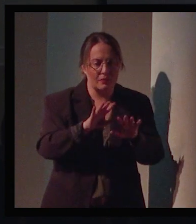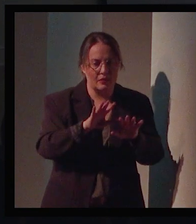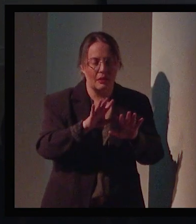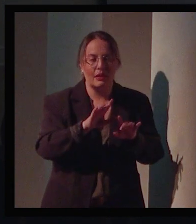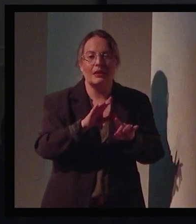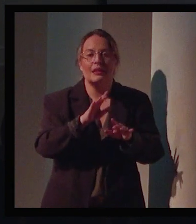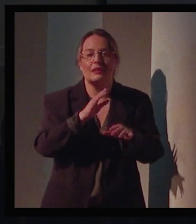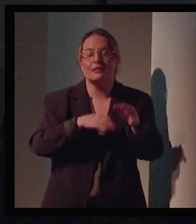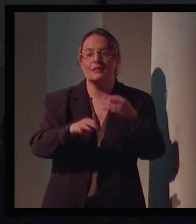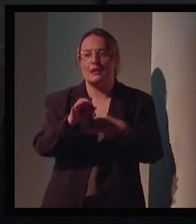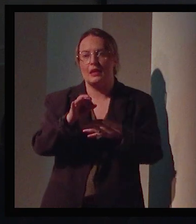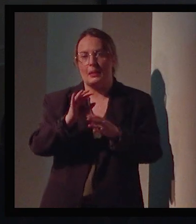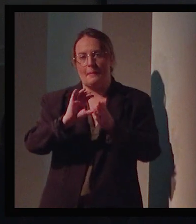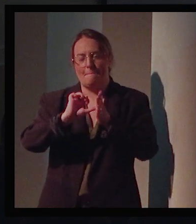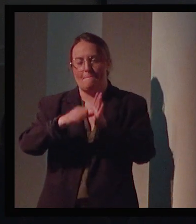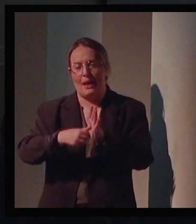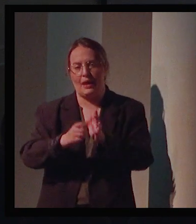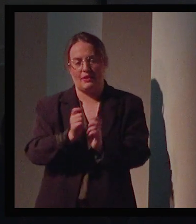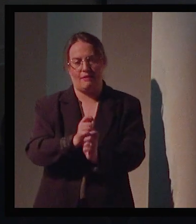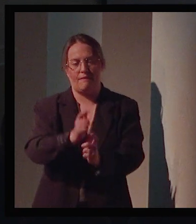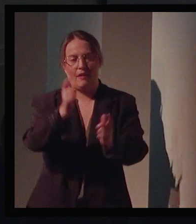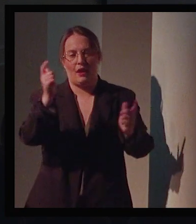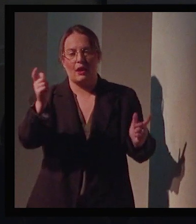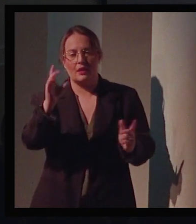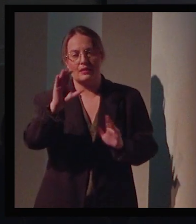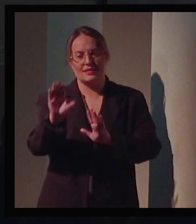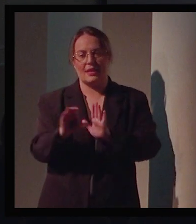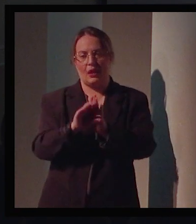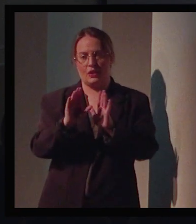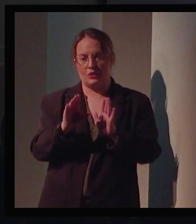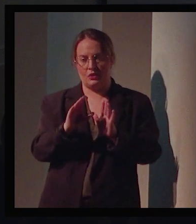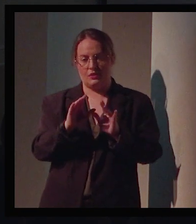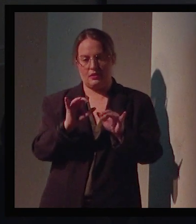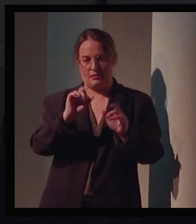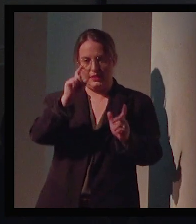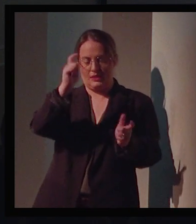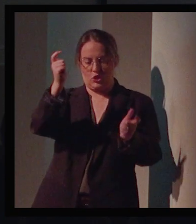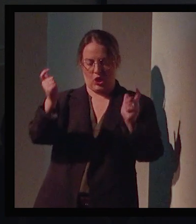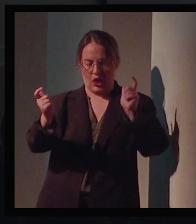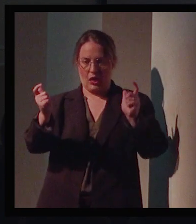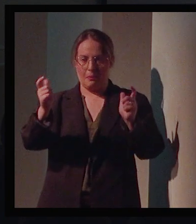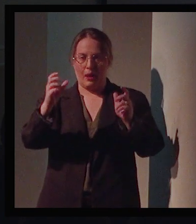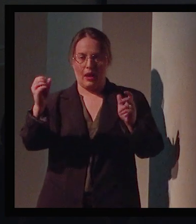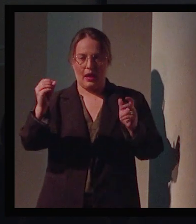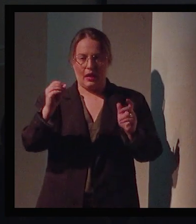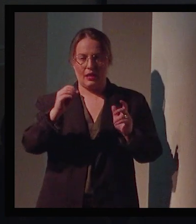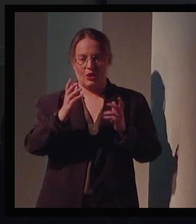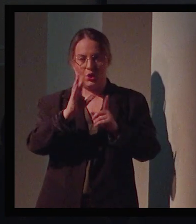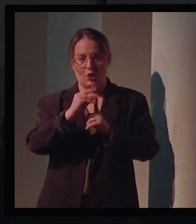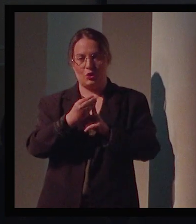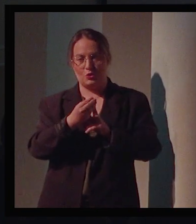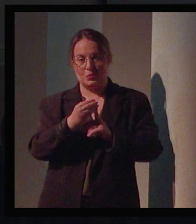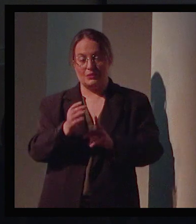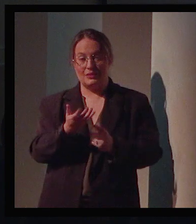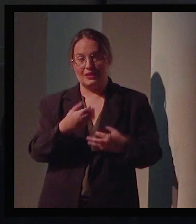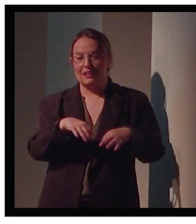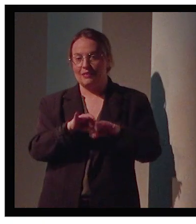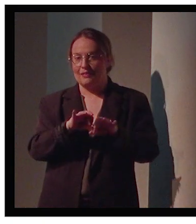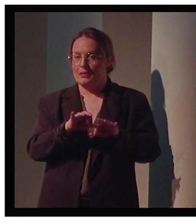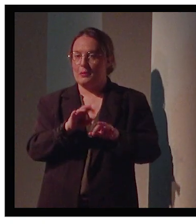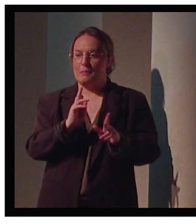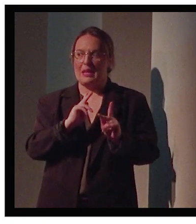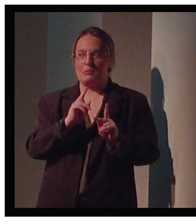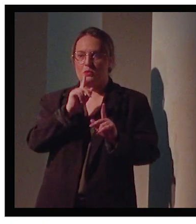both scale and symbolic significance. And the critical and public response to them was divided.